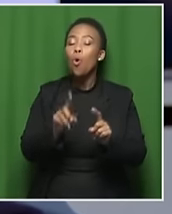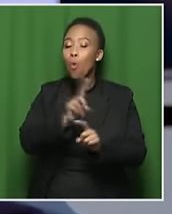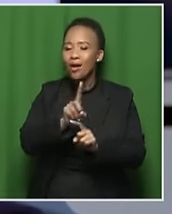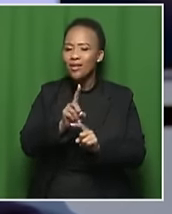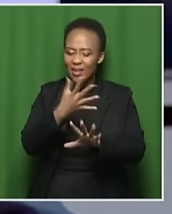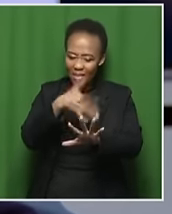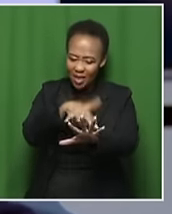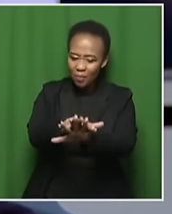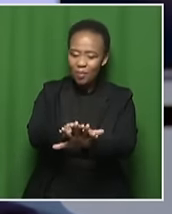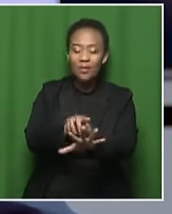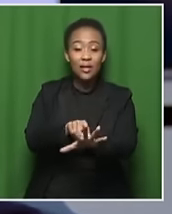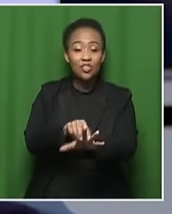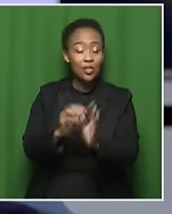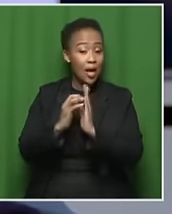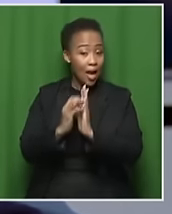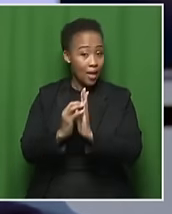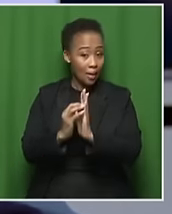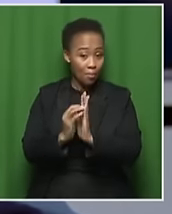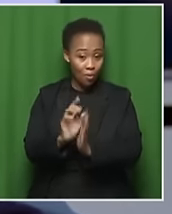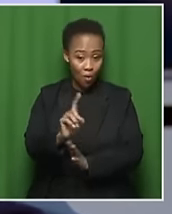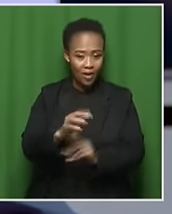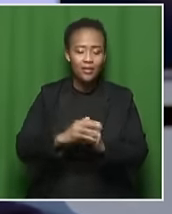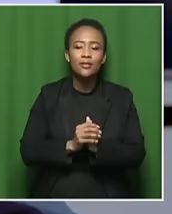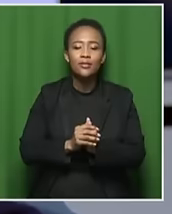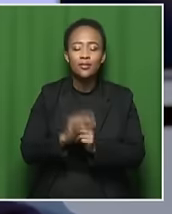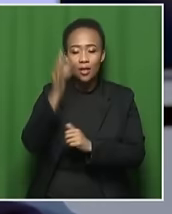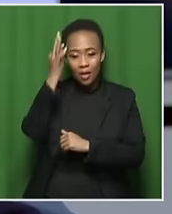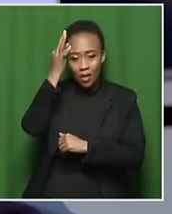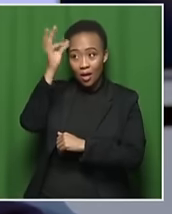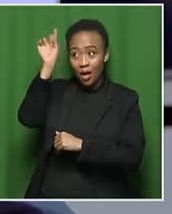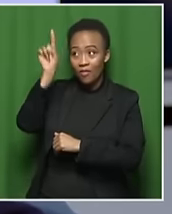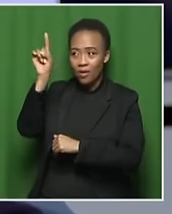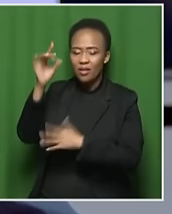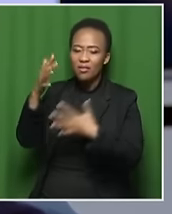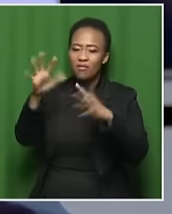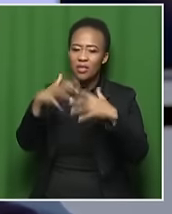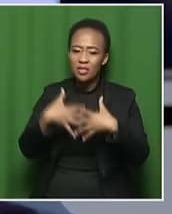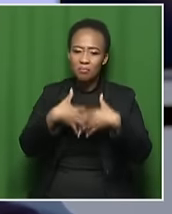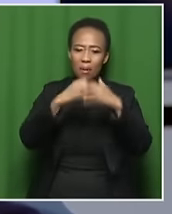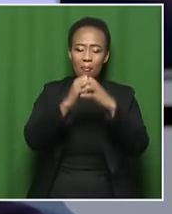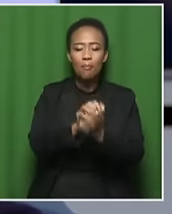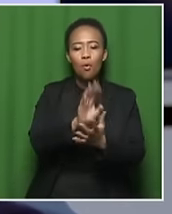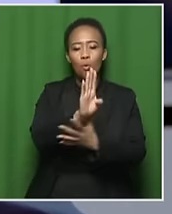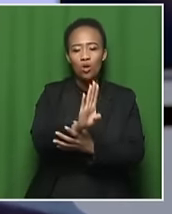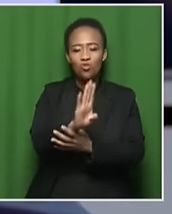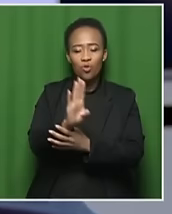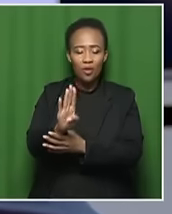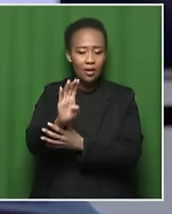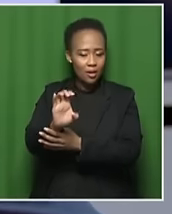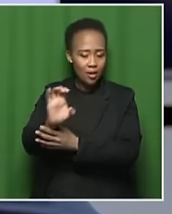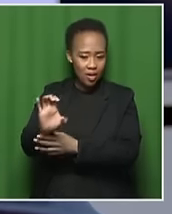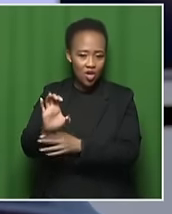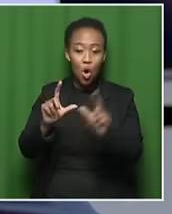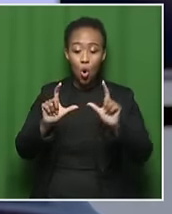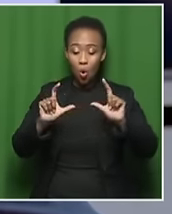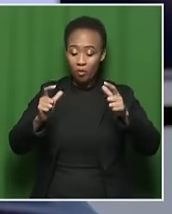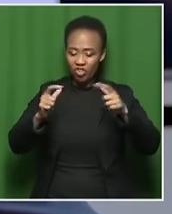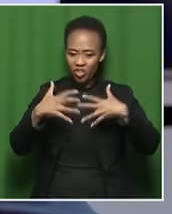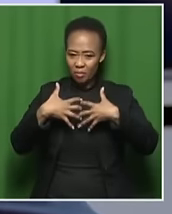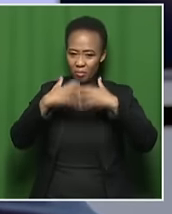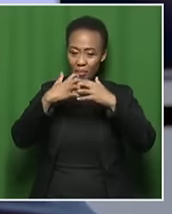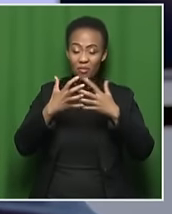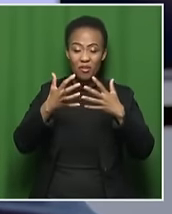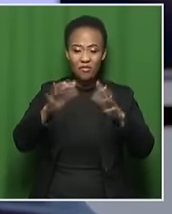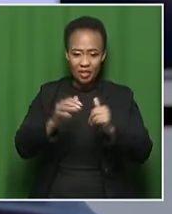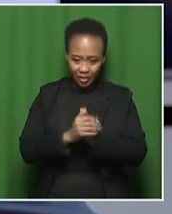example. This government established a triple BEE commission. And guess what the object